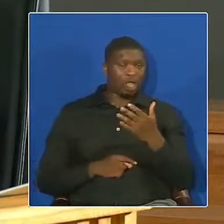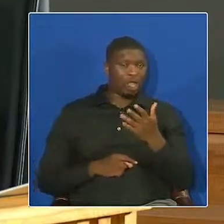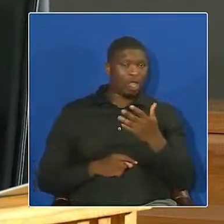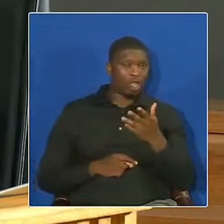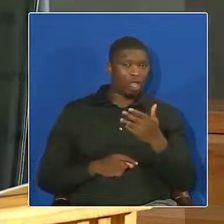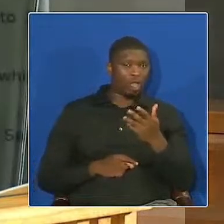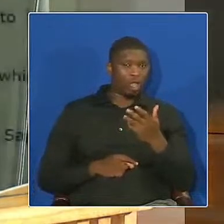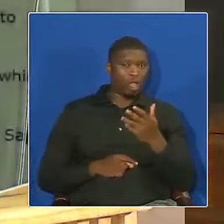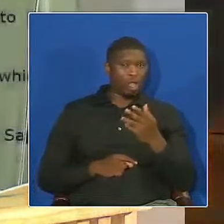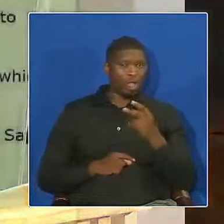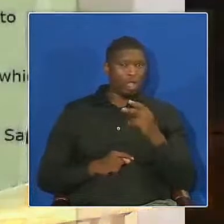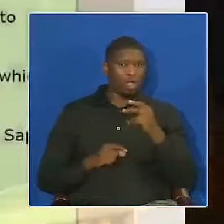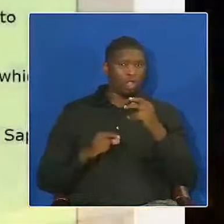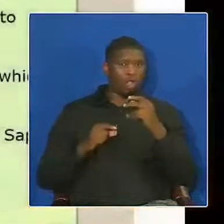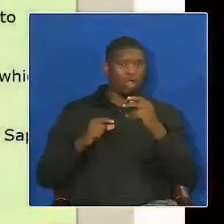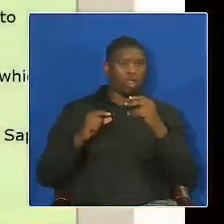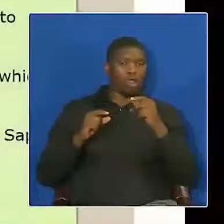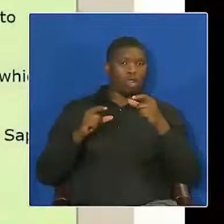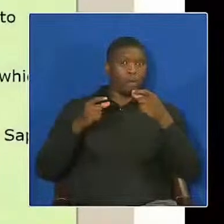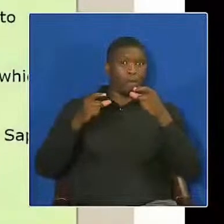second paragraph,